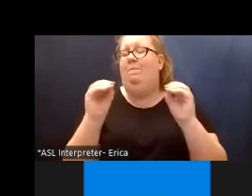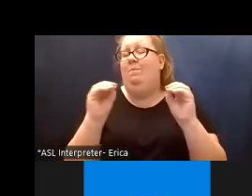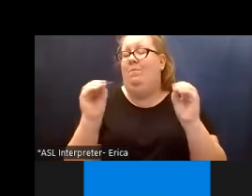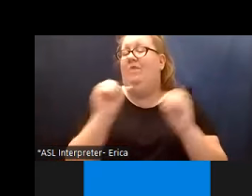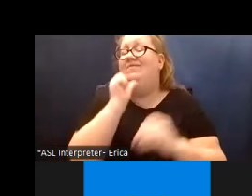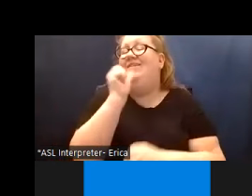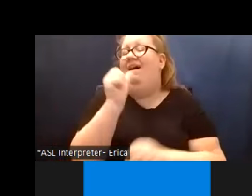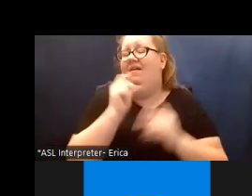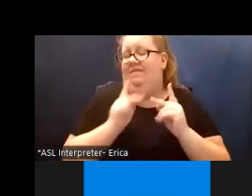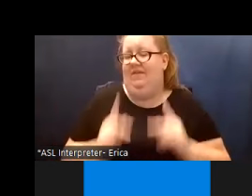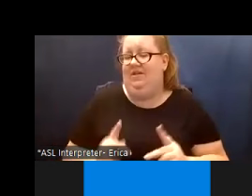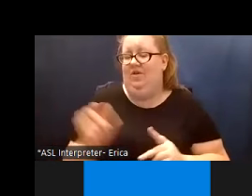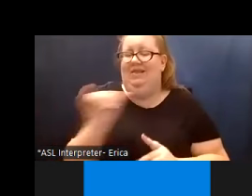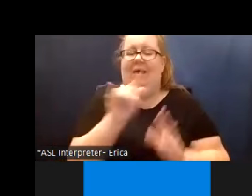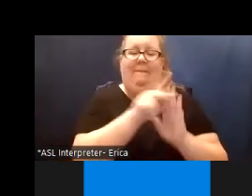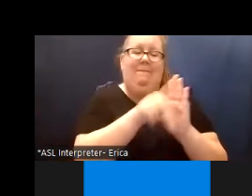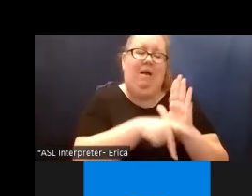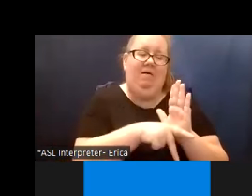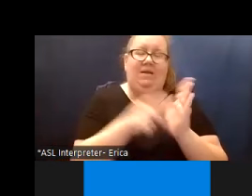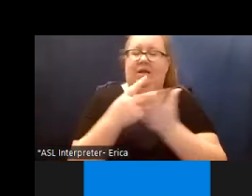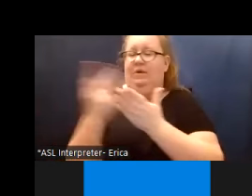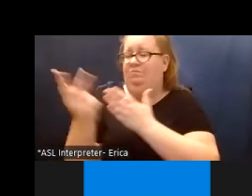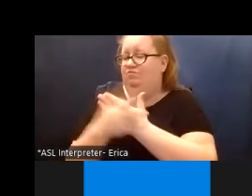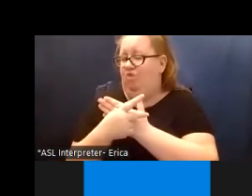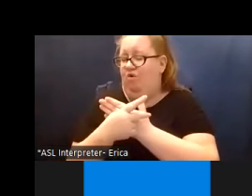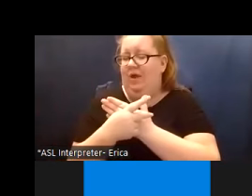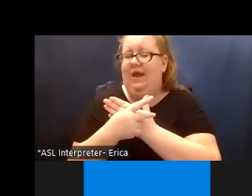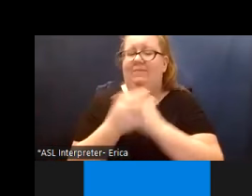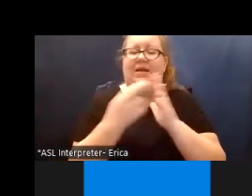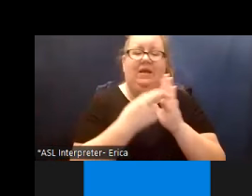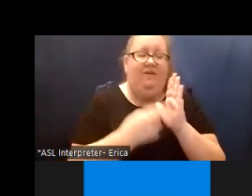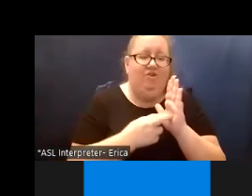solutions. So things like policies and programs or governance